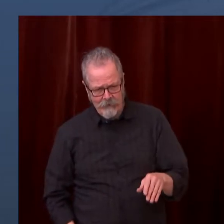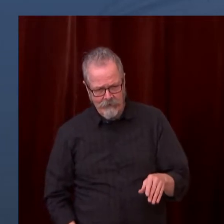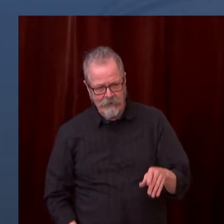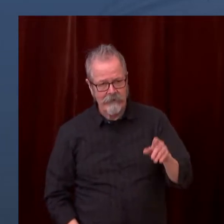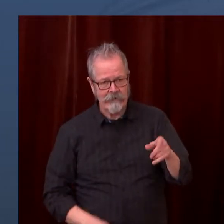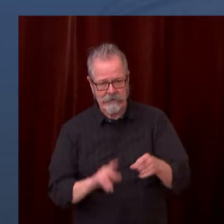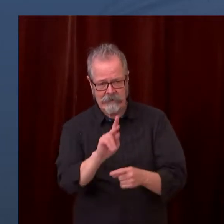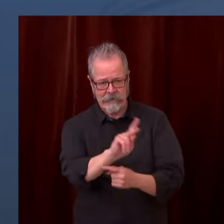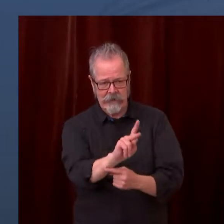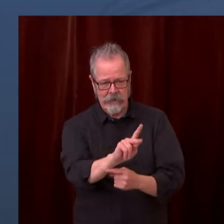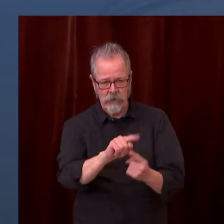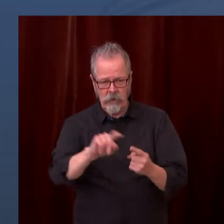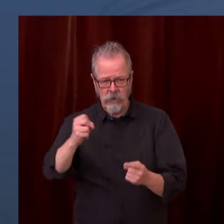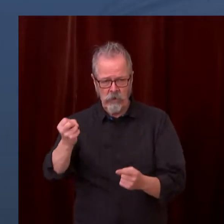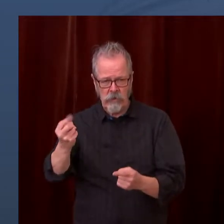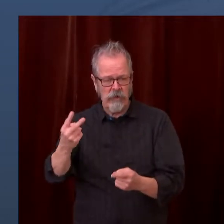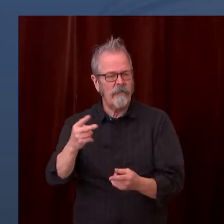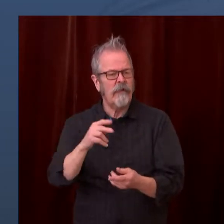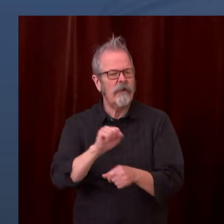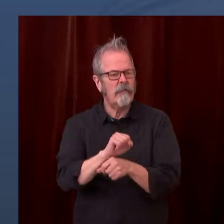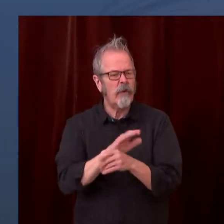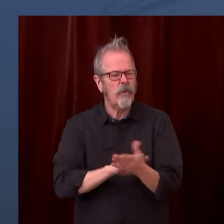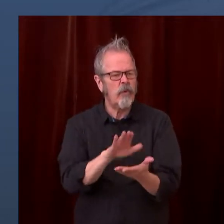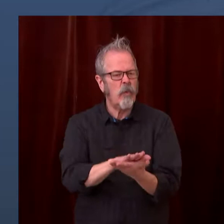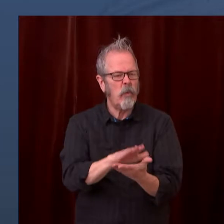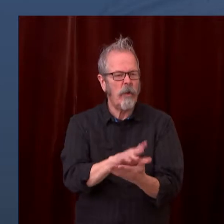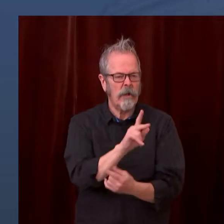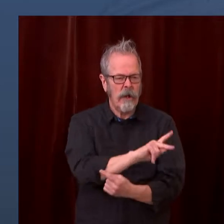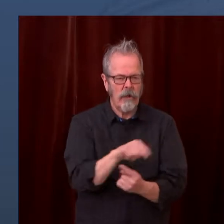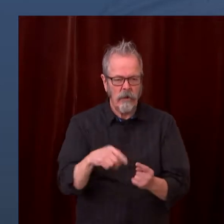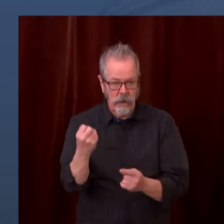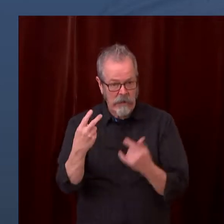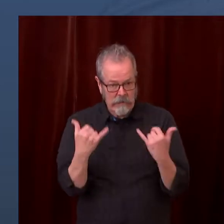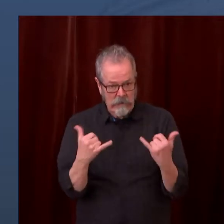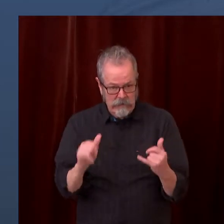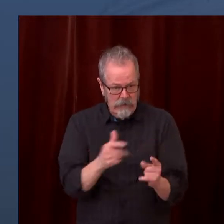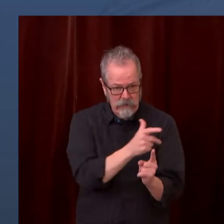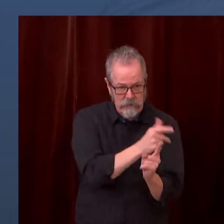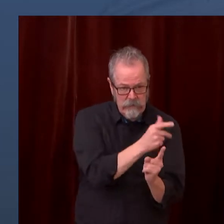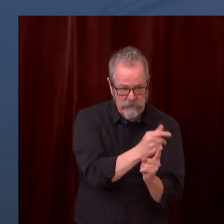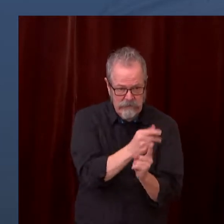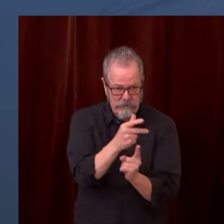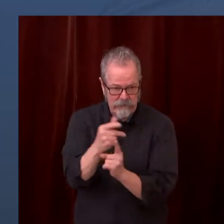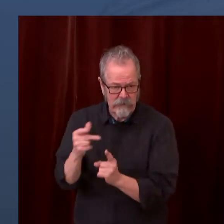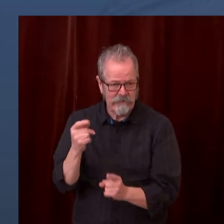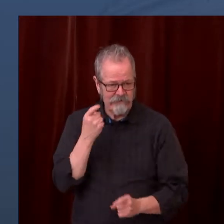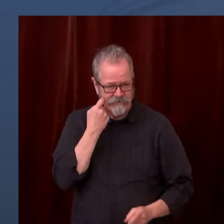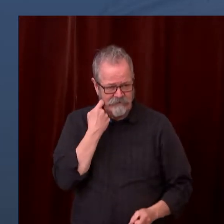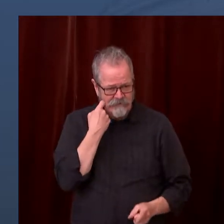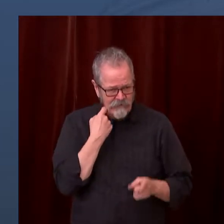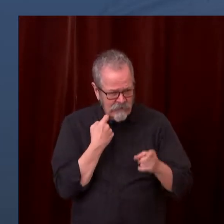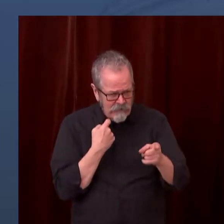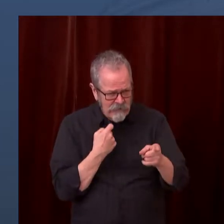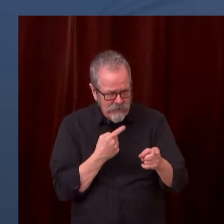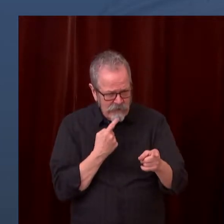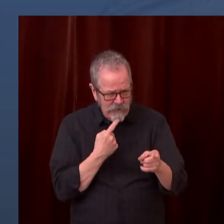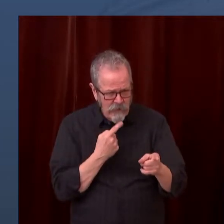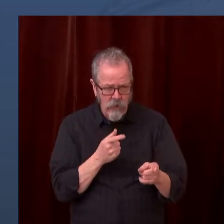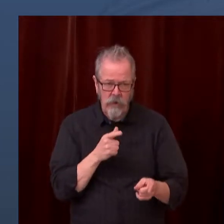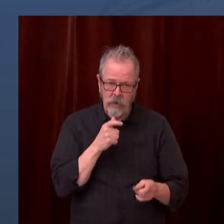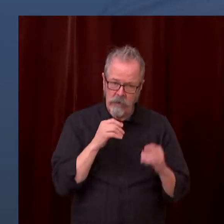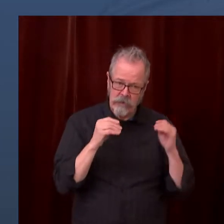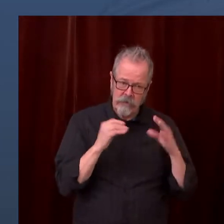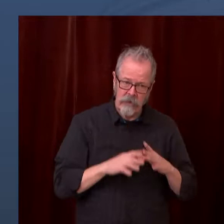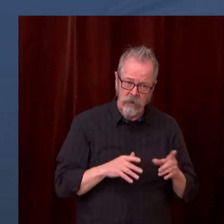that you said that you do not believe that 25-year-old teachers think they should get in line ahead of their 80-year-old grandparents.